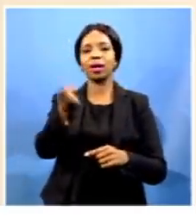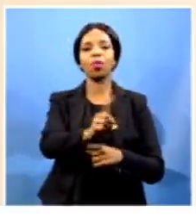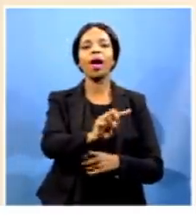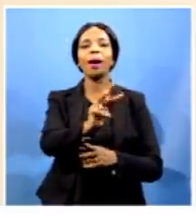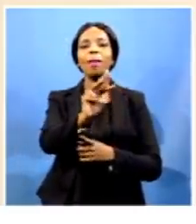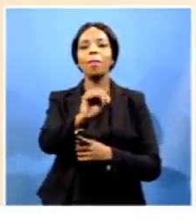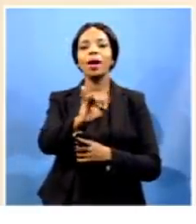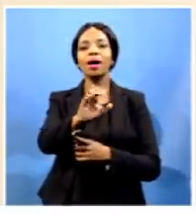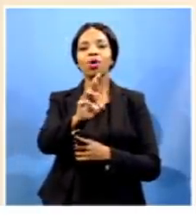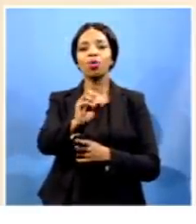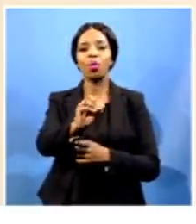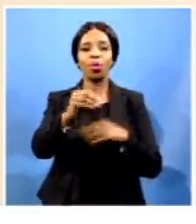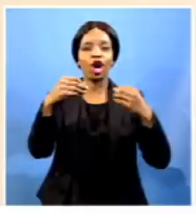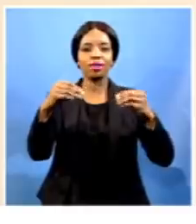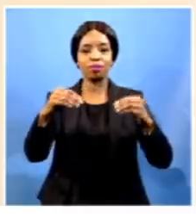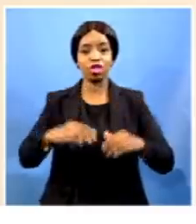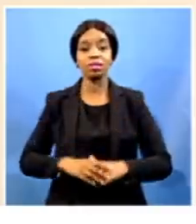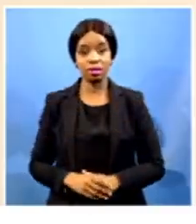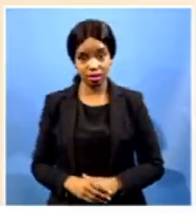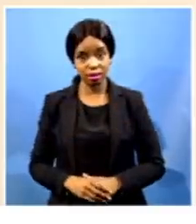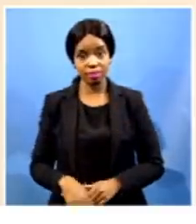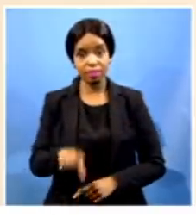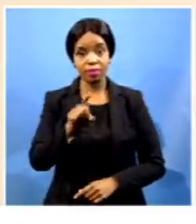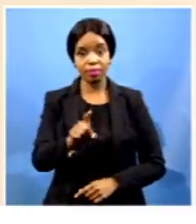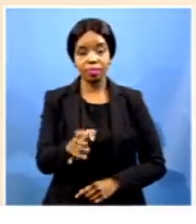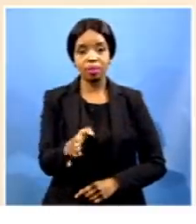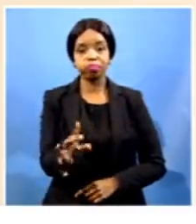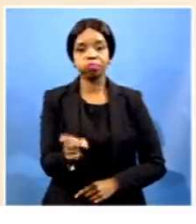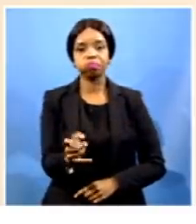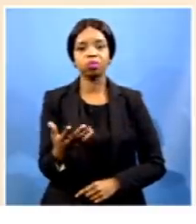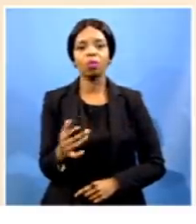enterprises. Your guys running a small,